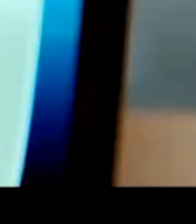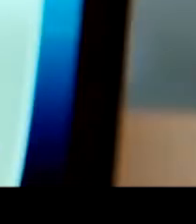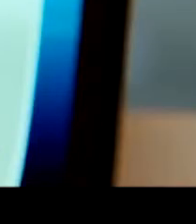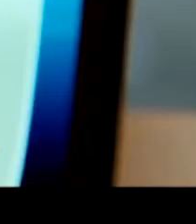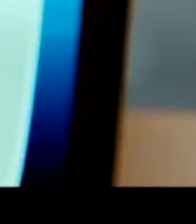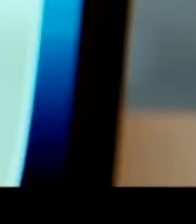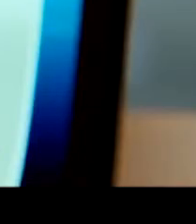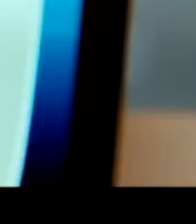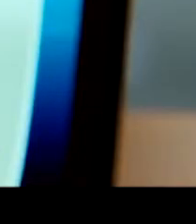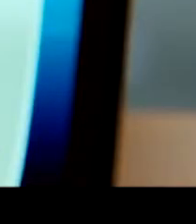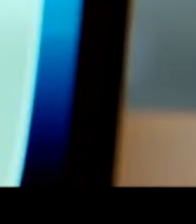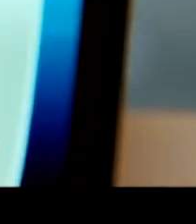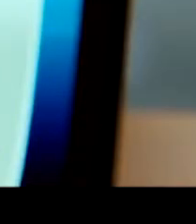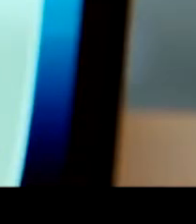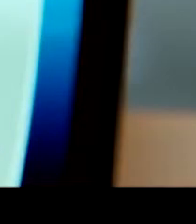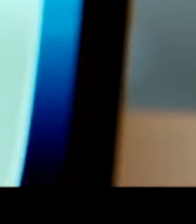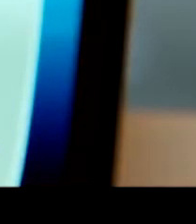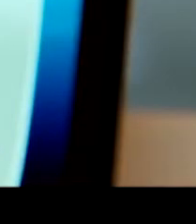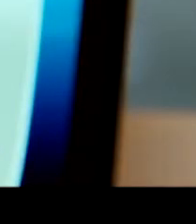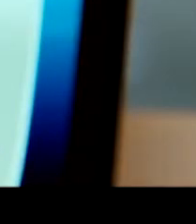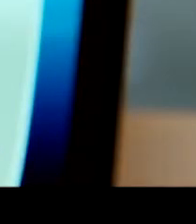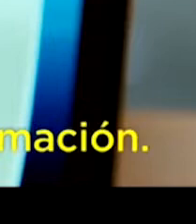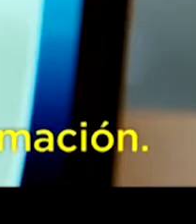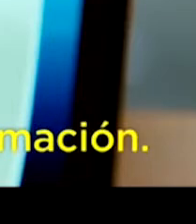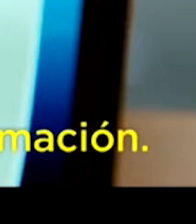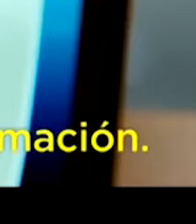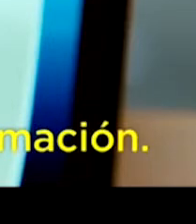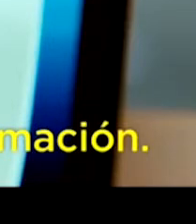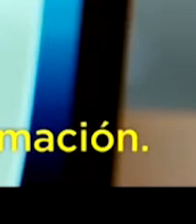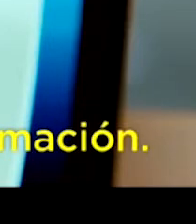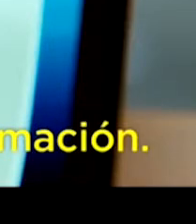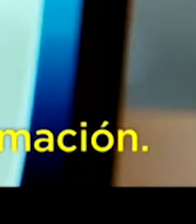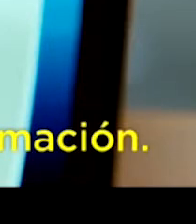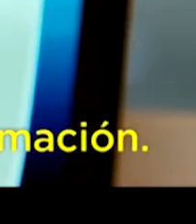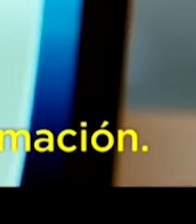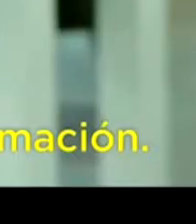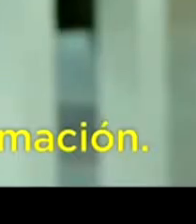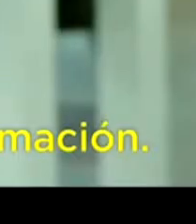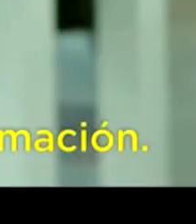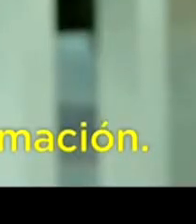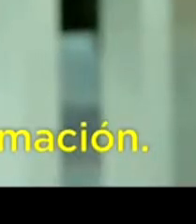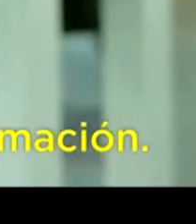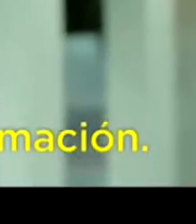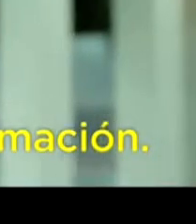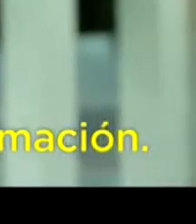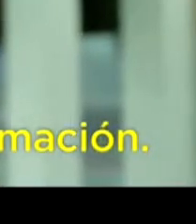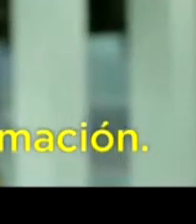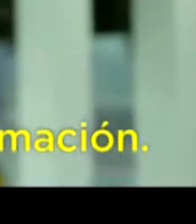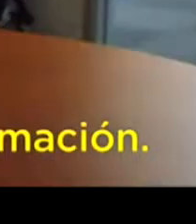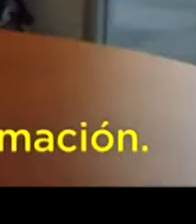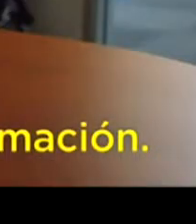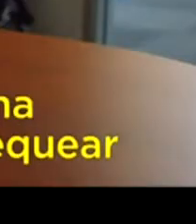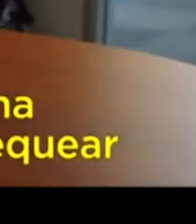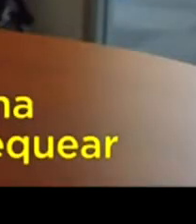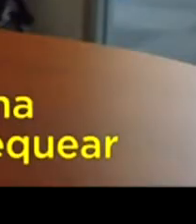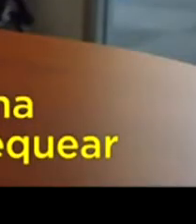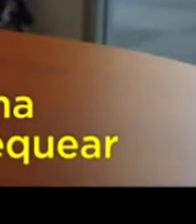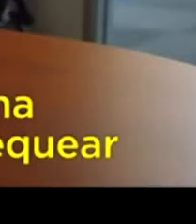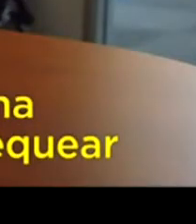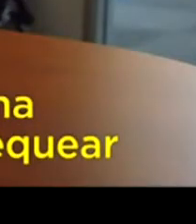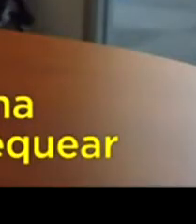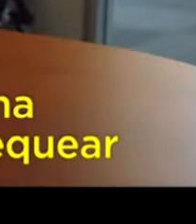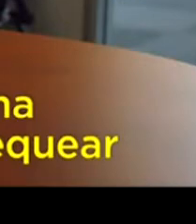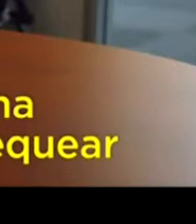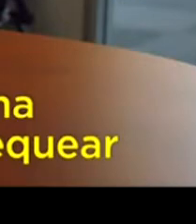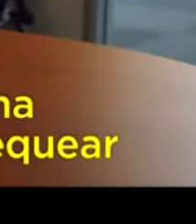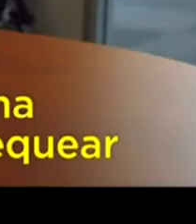Great, yes, I can see that very clearly. I can still see that you have quite a bit of inflammation. You